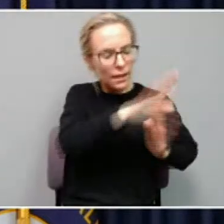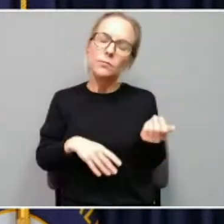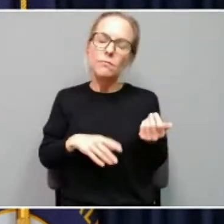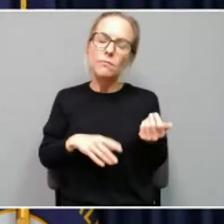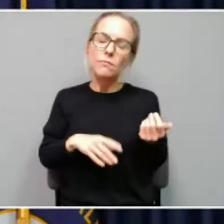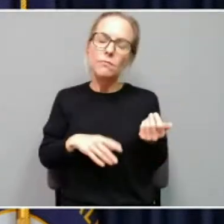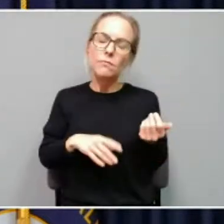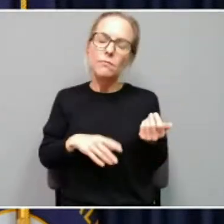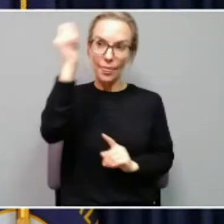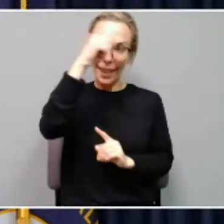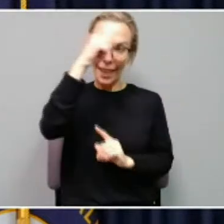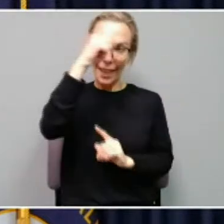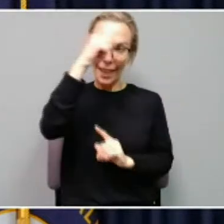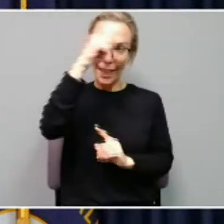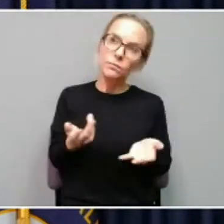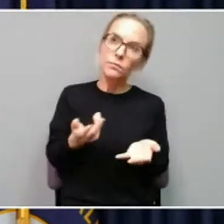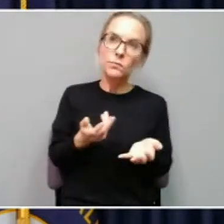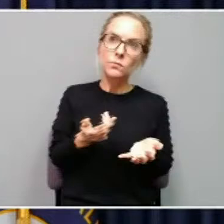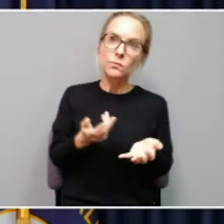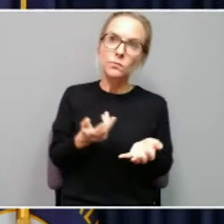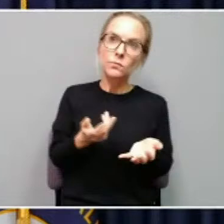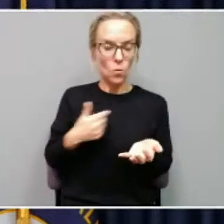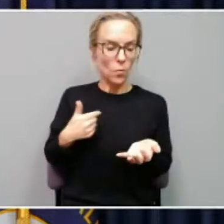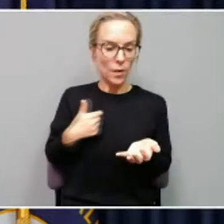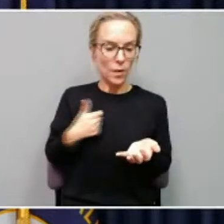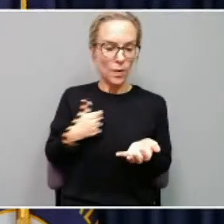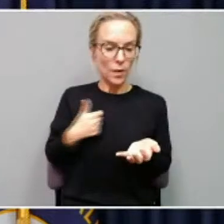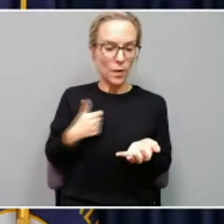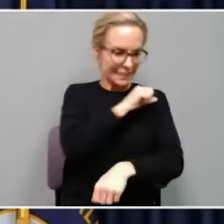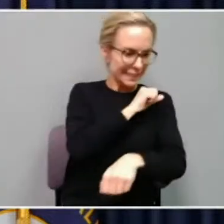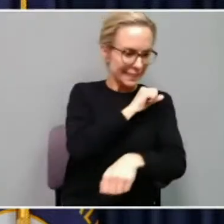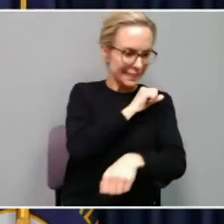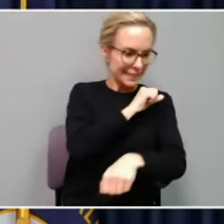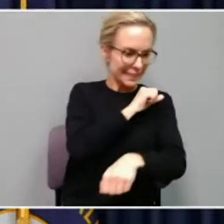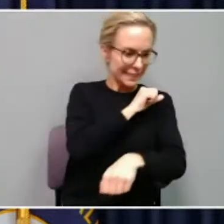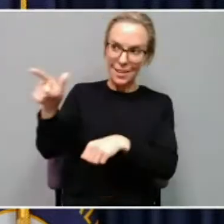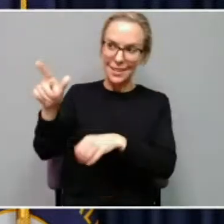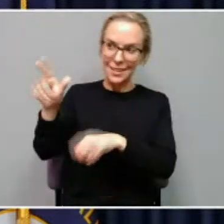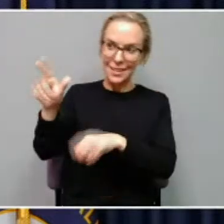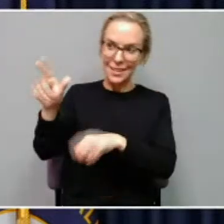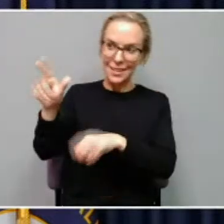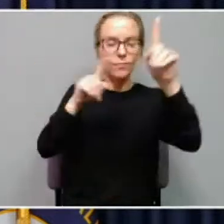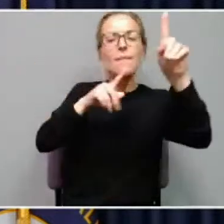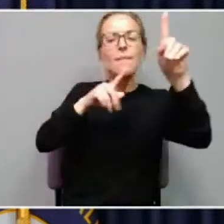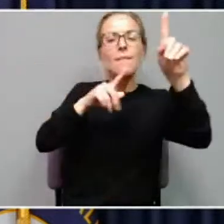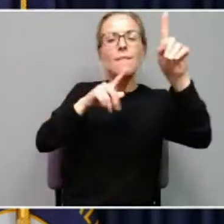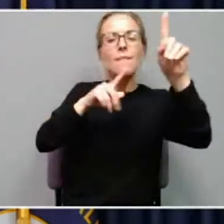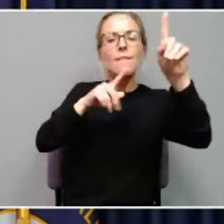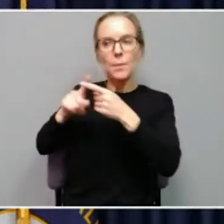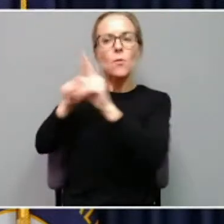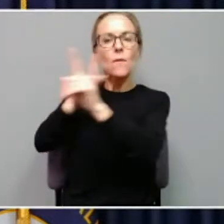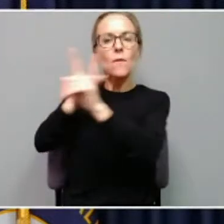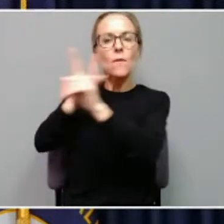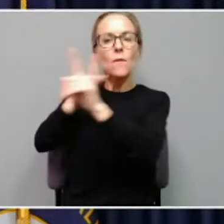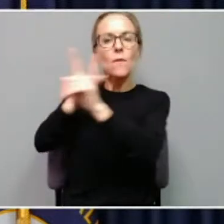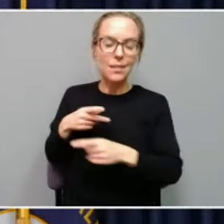Theoretically, we are not St. Louis, we are Philadelphia right now. And the faster you burn,